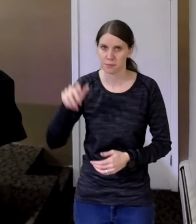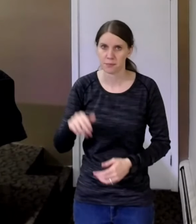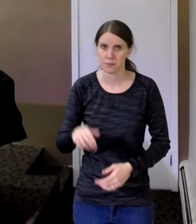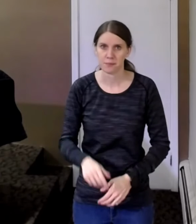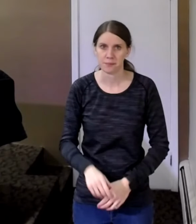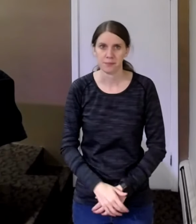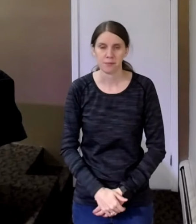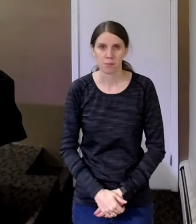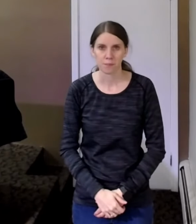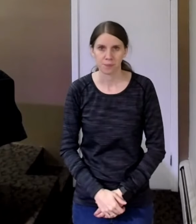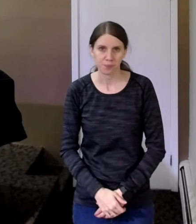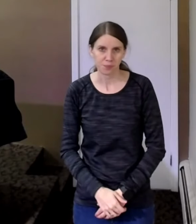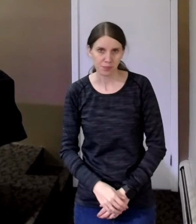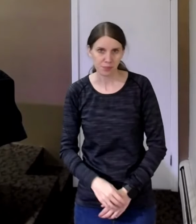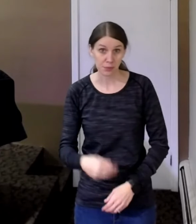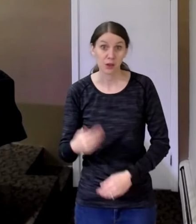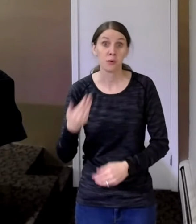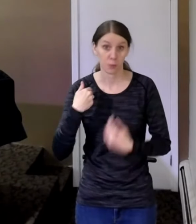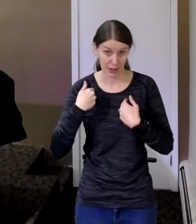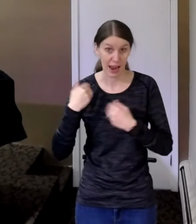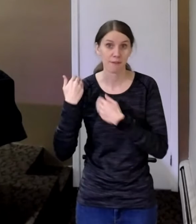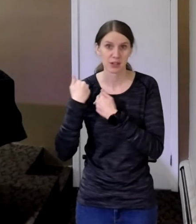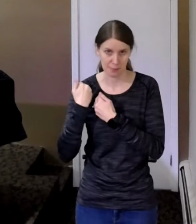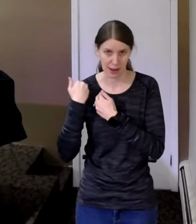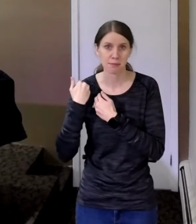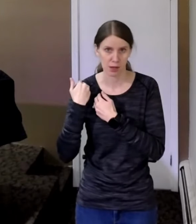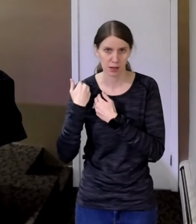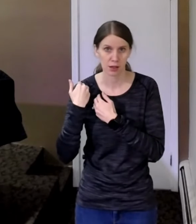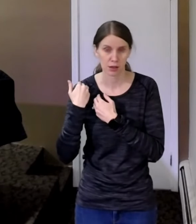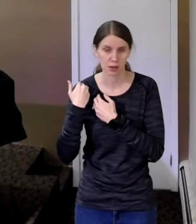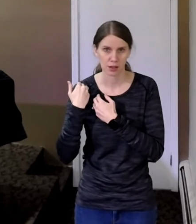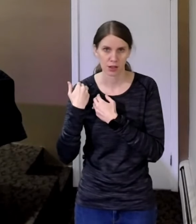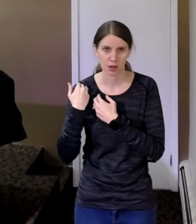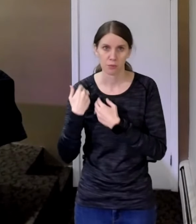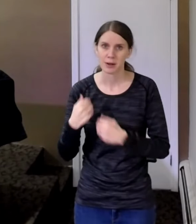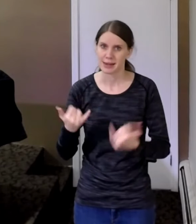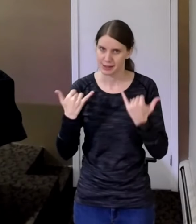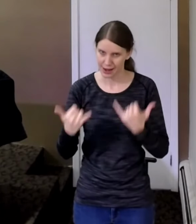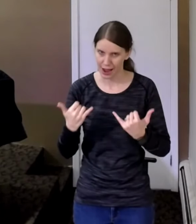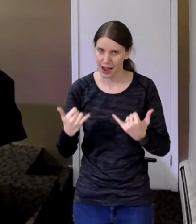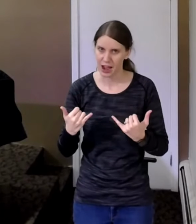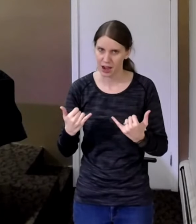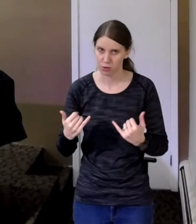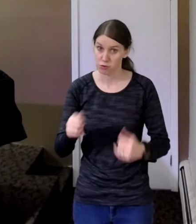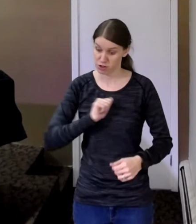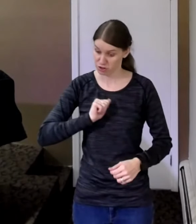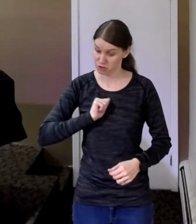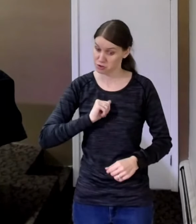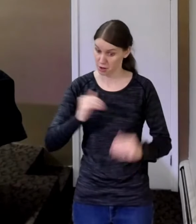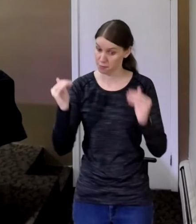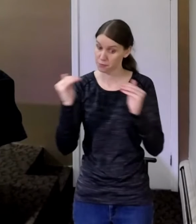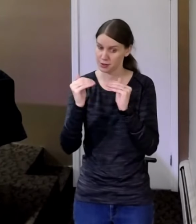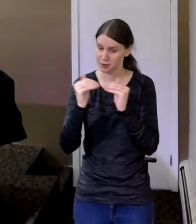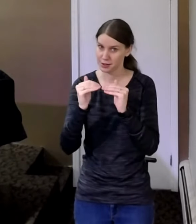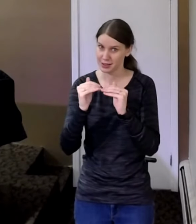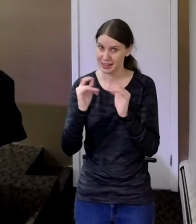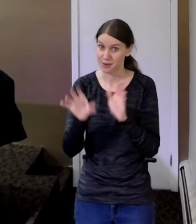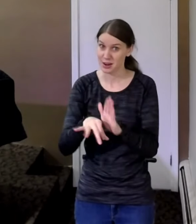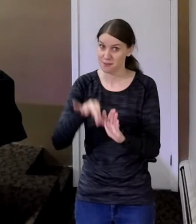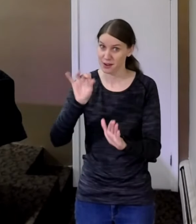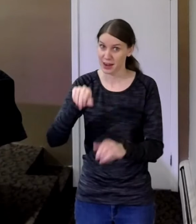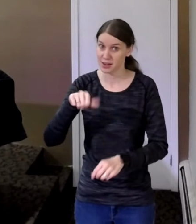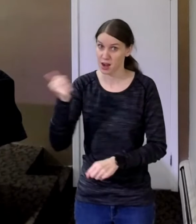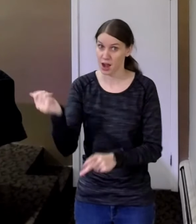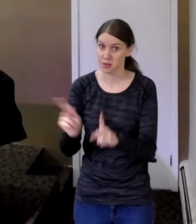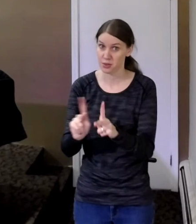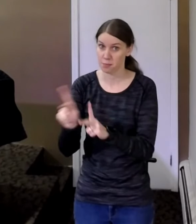As soon as we take accountability for it and we begin to hold ourselves accountable, and it's best if we find somebody else to help hold